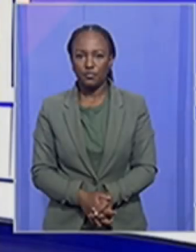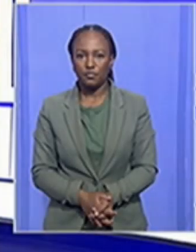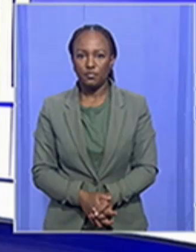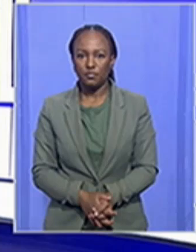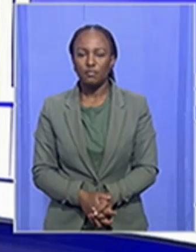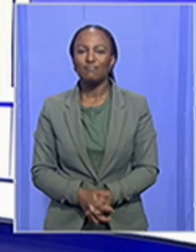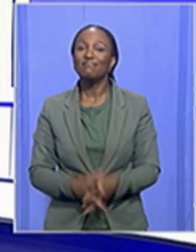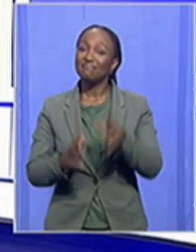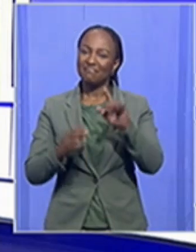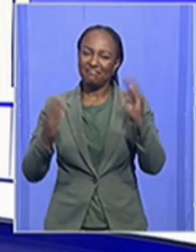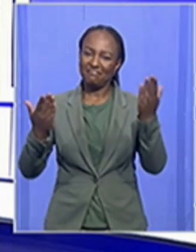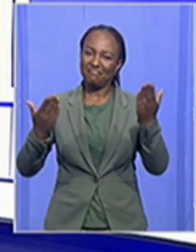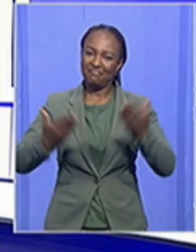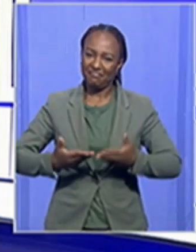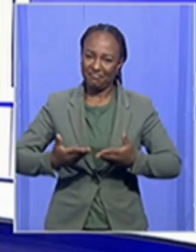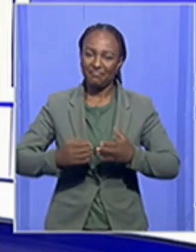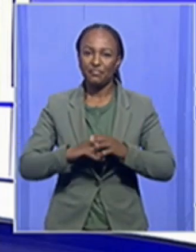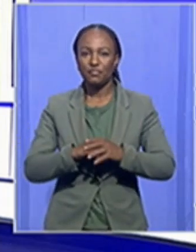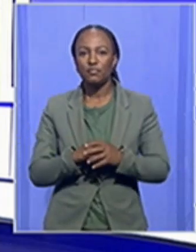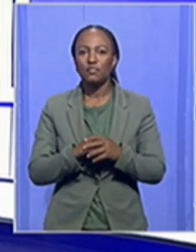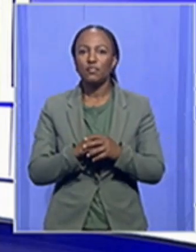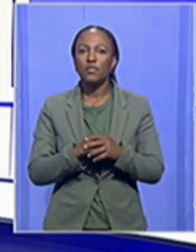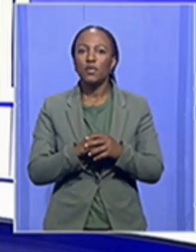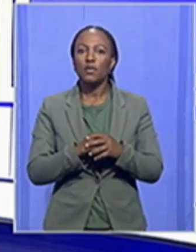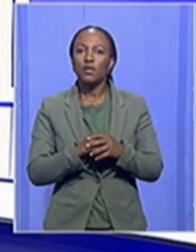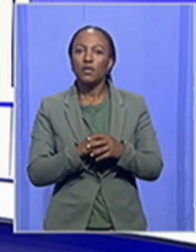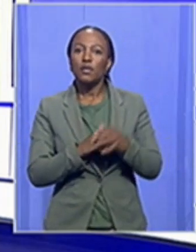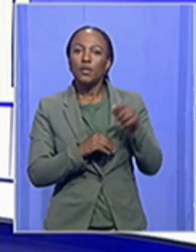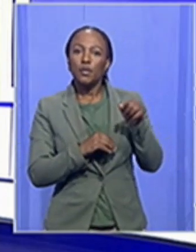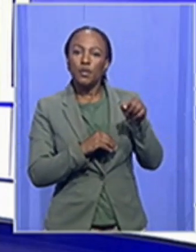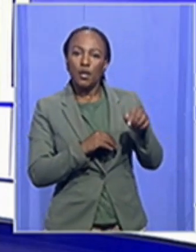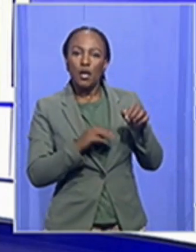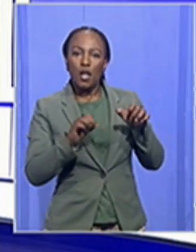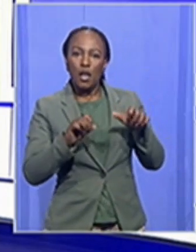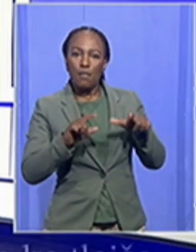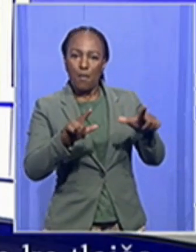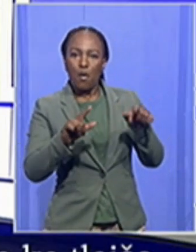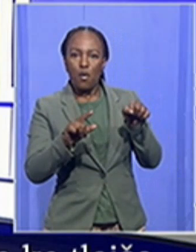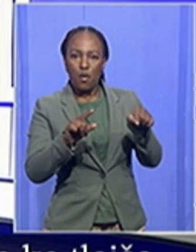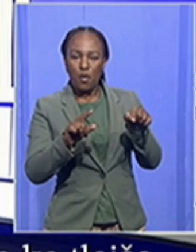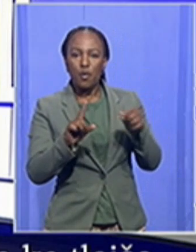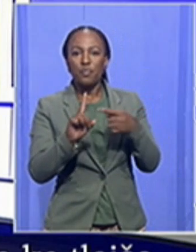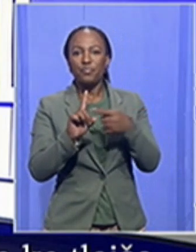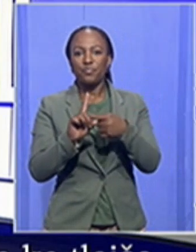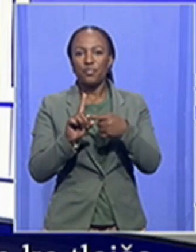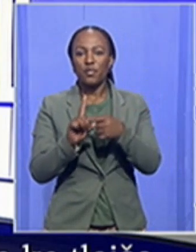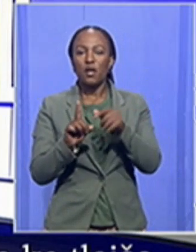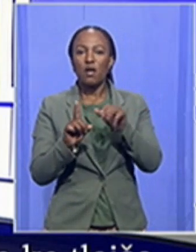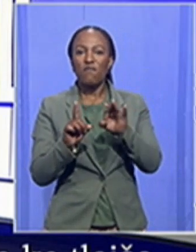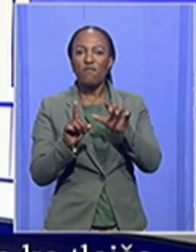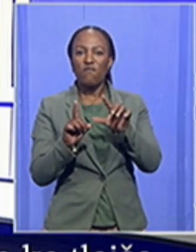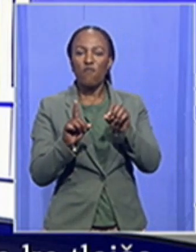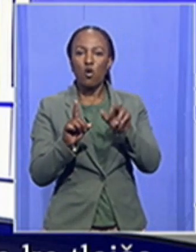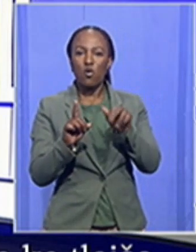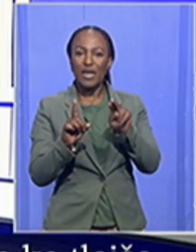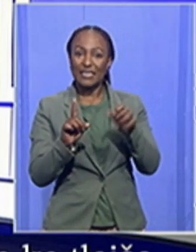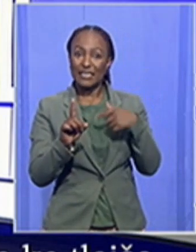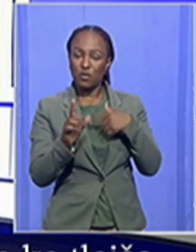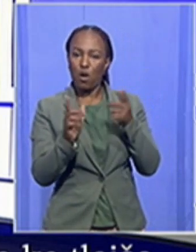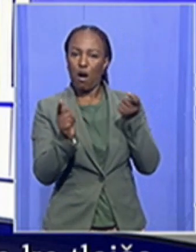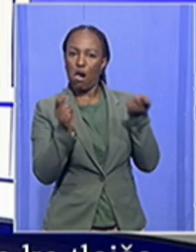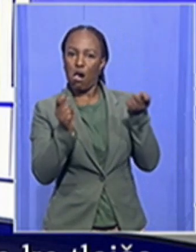Re sa le amogela Molekgotlapediši wa tlhabollo ya leago ka Limpopo Florence Radzilane o tswaletse sentara ya private ya balwetši